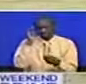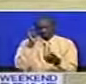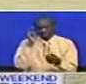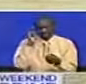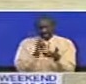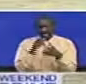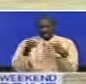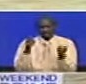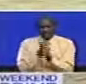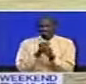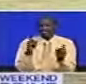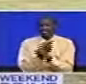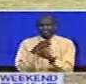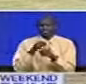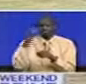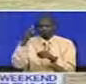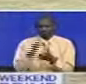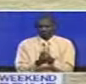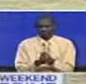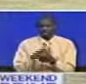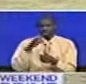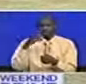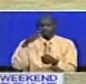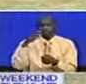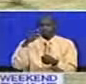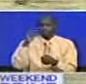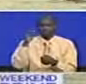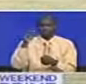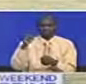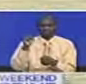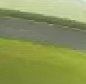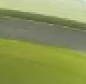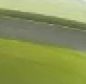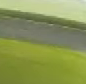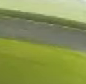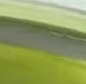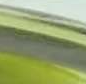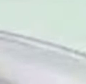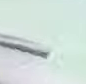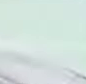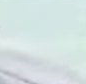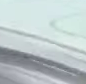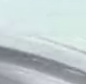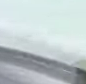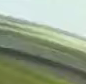make a difference in the near future. Moses Wahisi, KTN Sports.